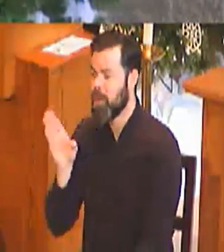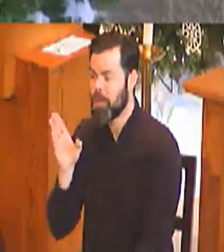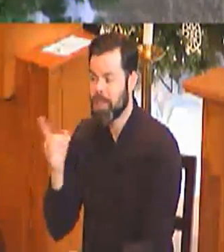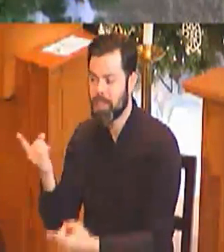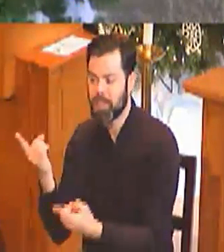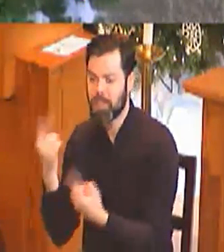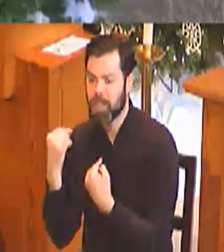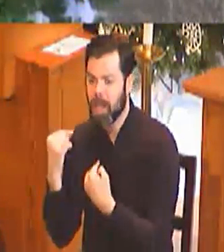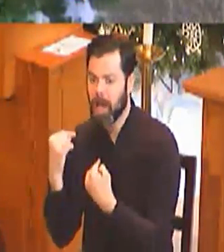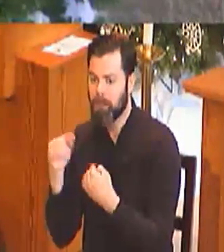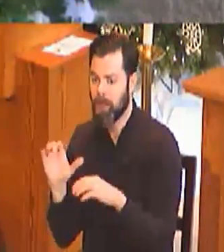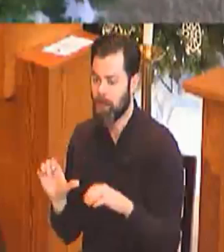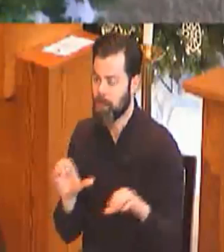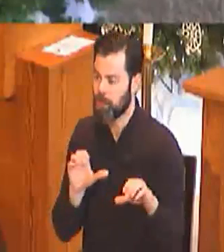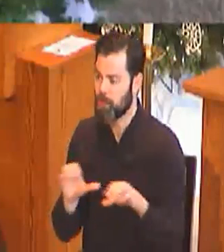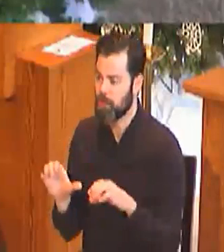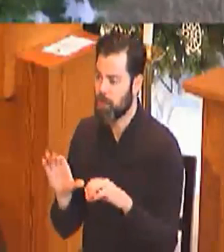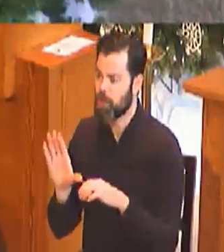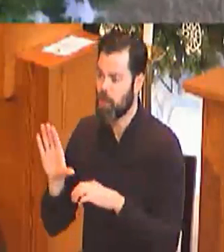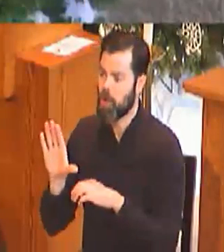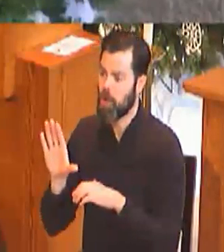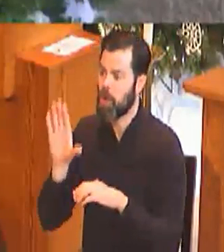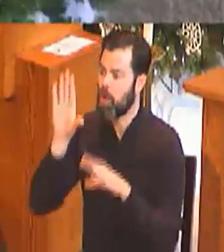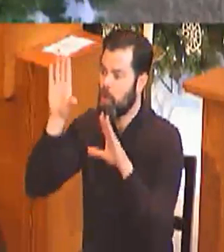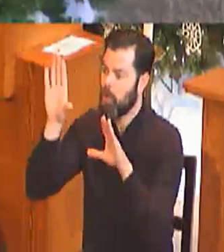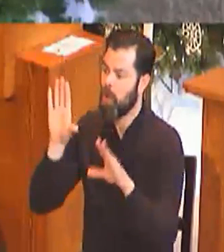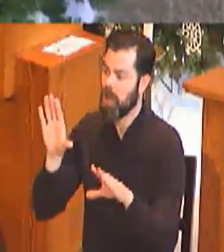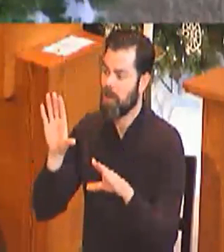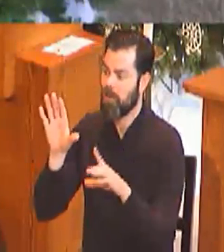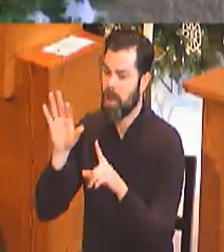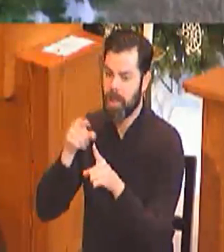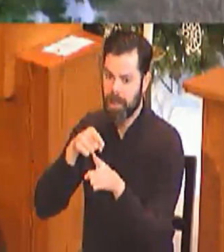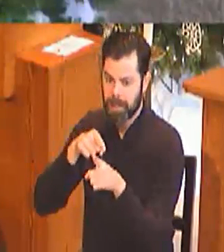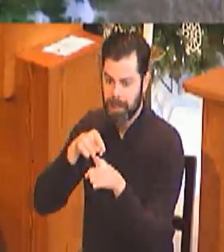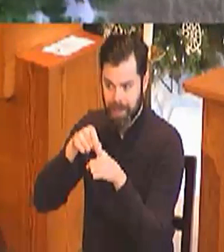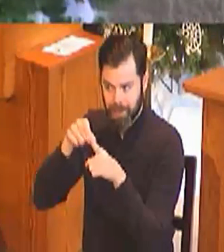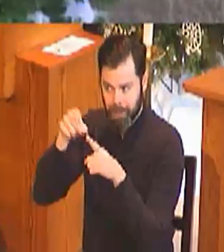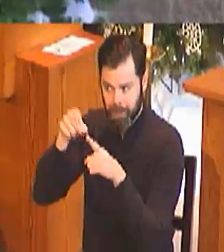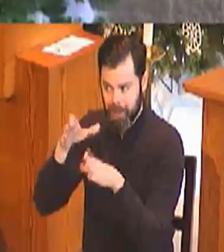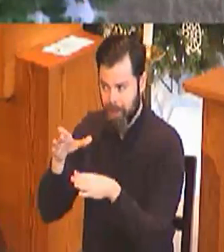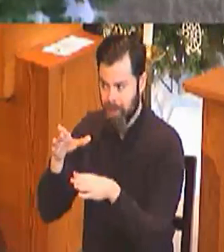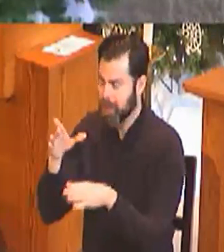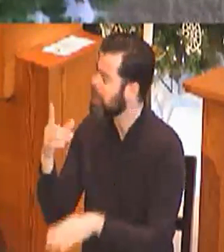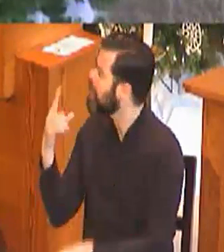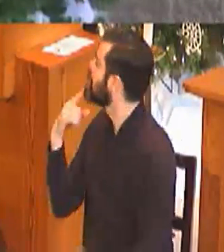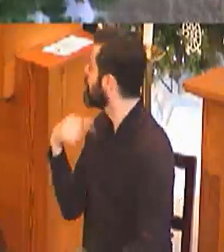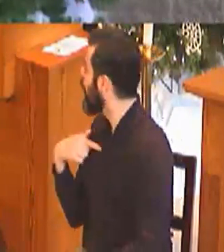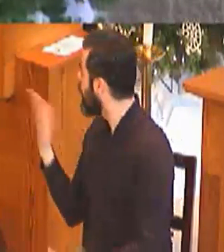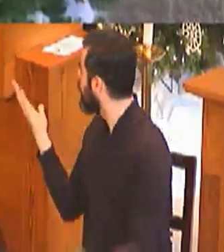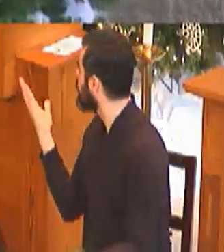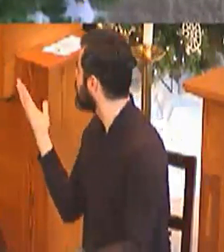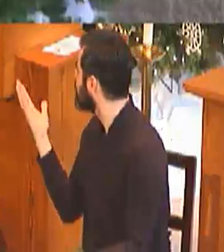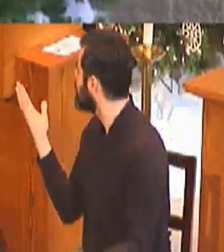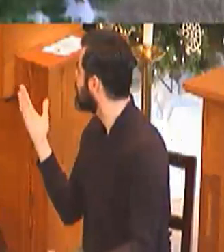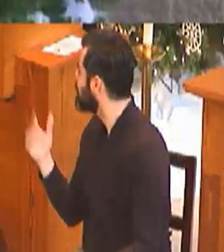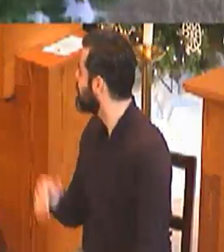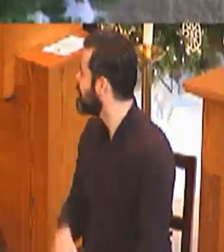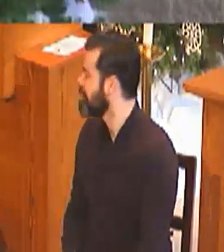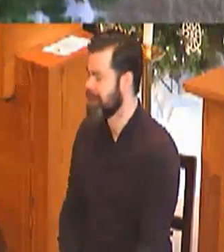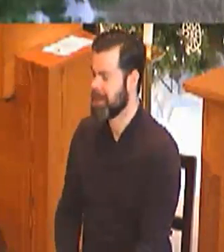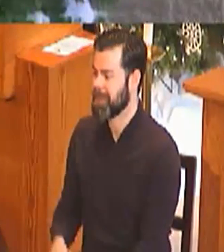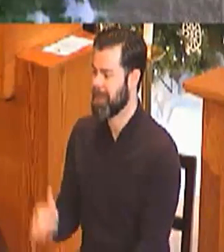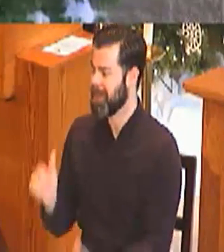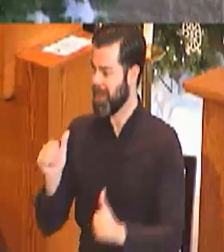and do your wonderful specialties. Tell them. It's a talent show.